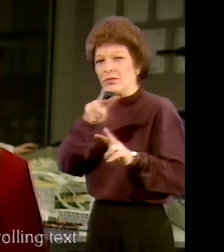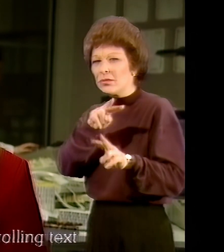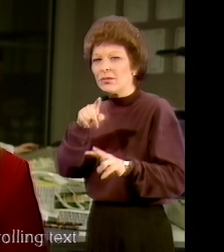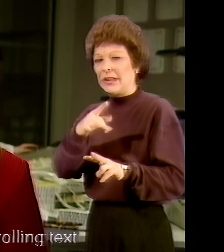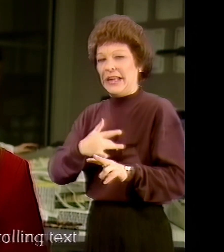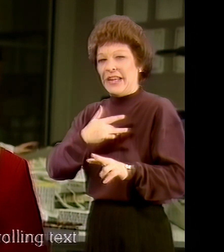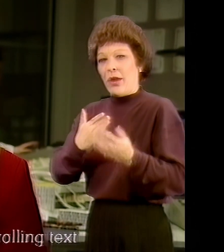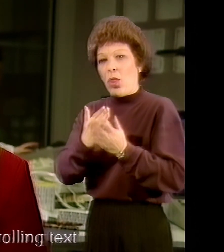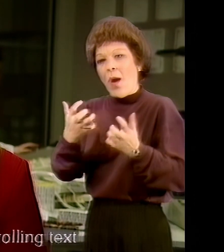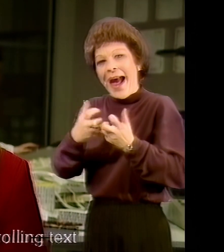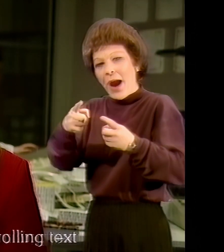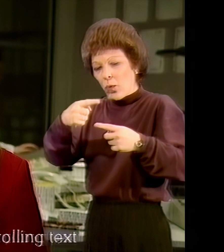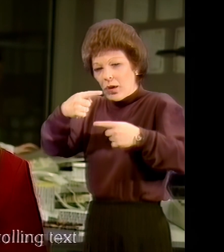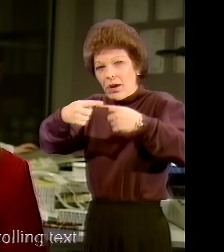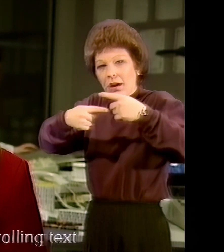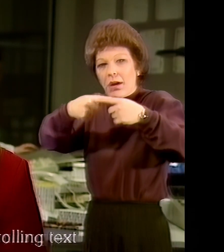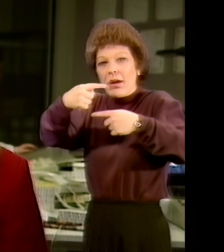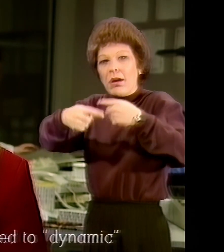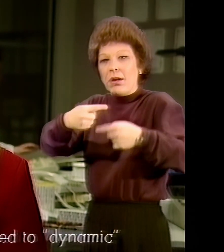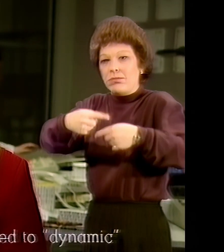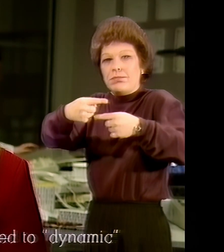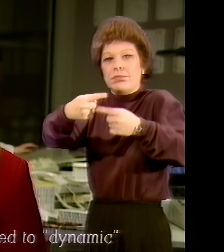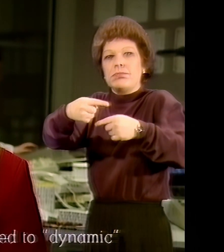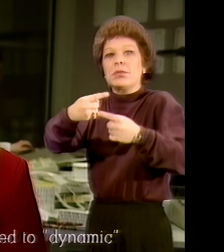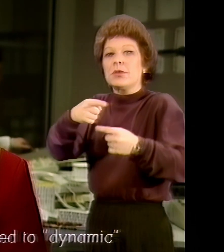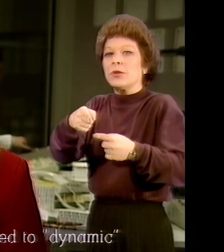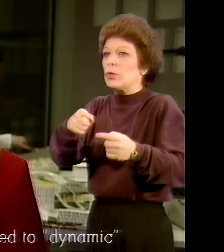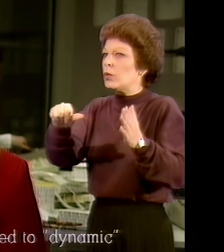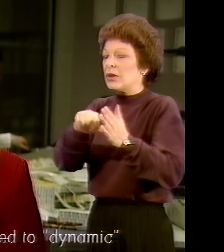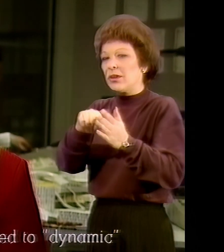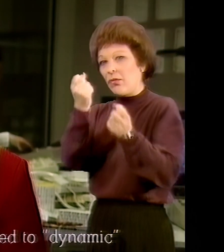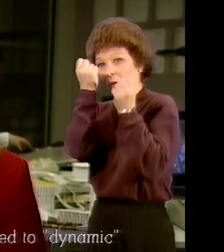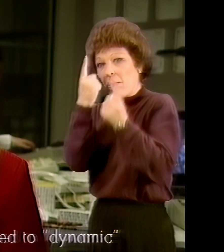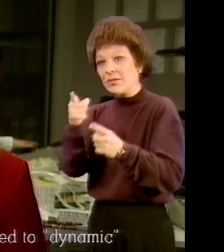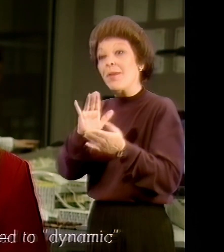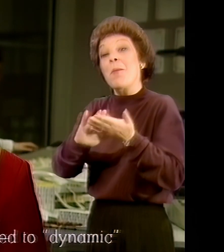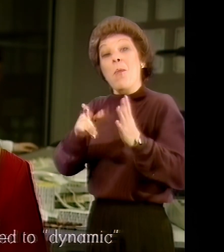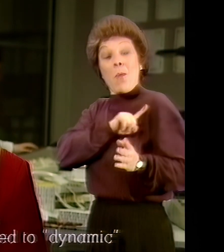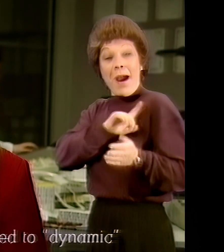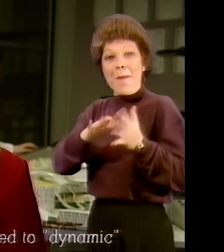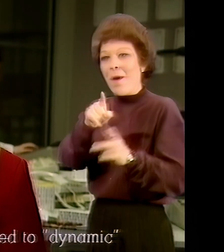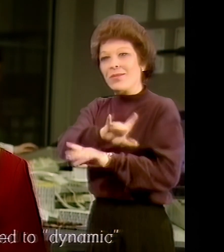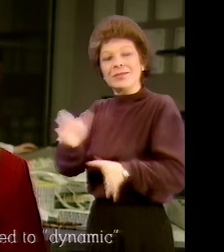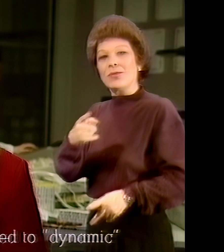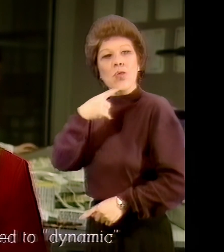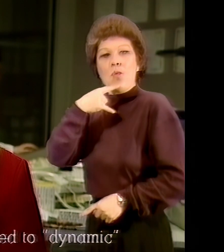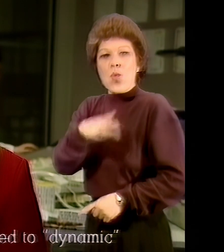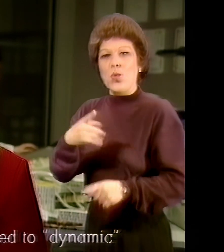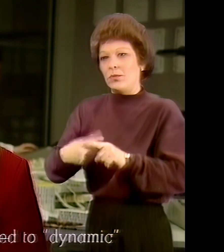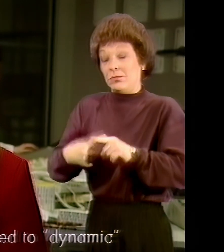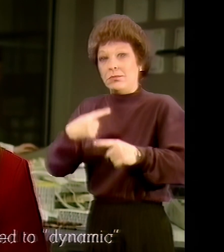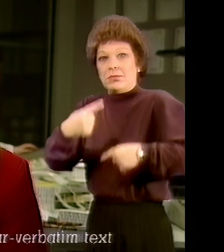scrolling text was very difficult to follow. They weren't used to dynamic subtitles on the screen.